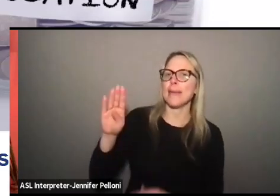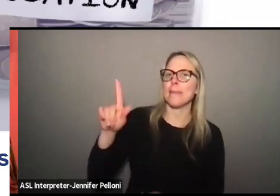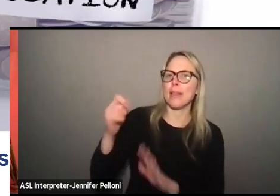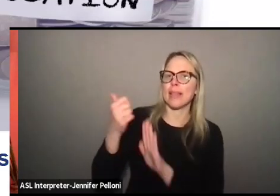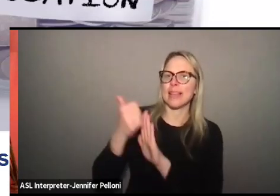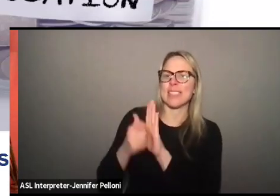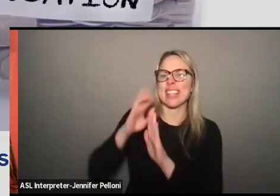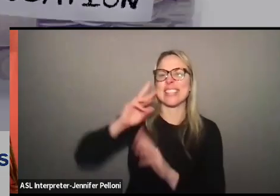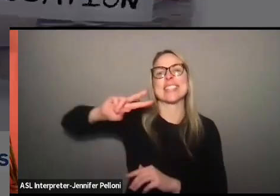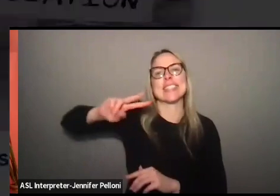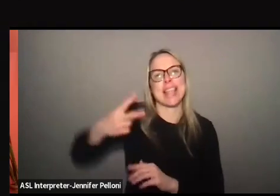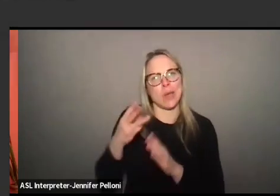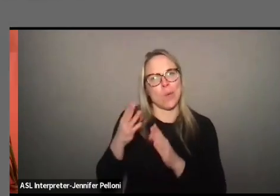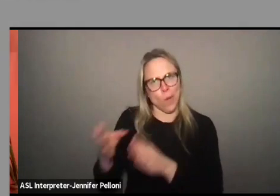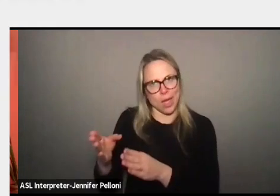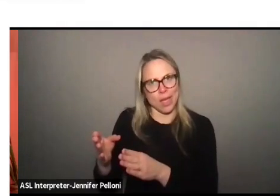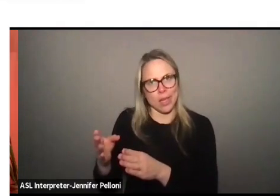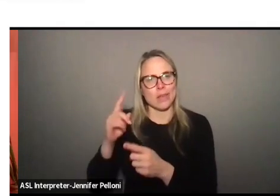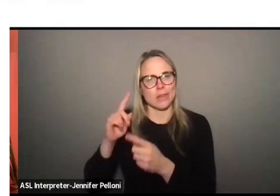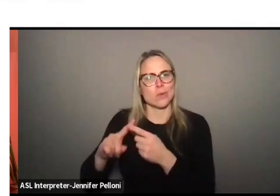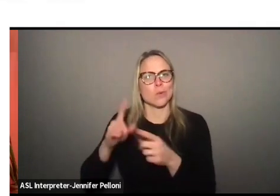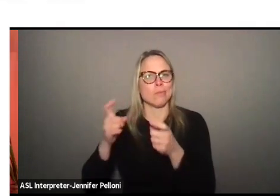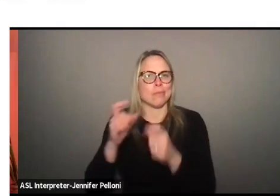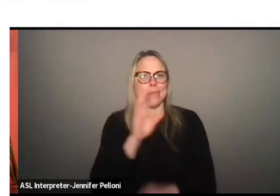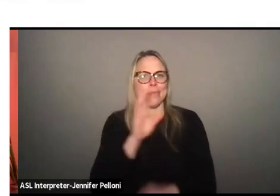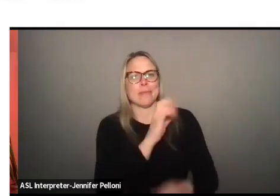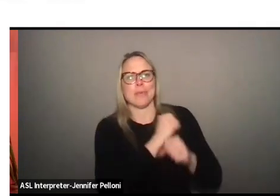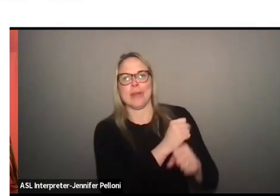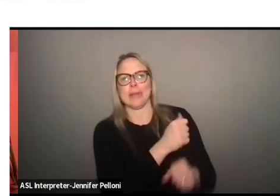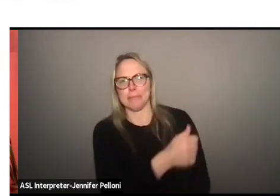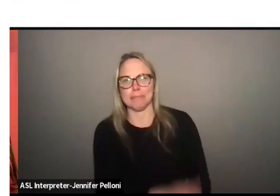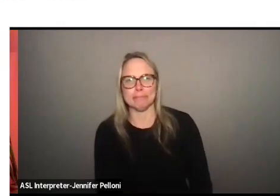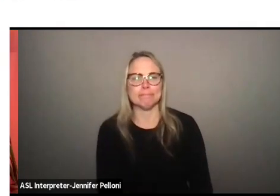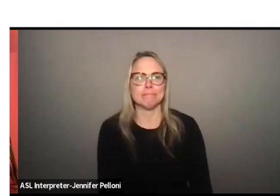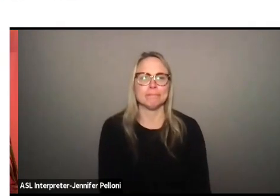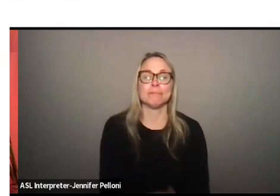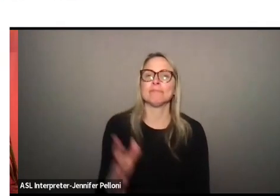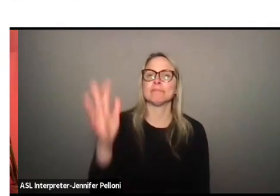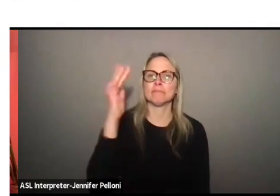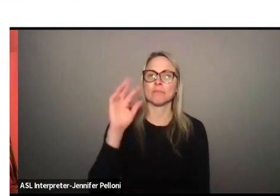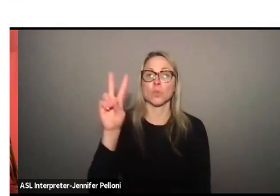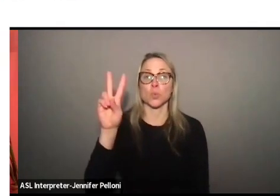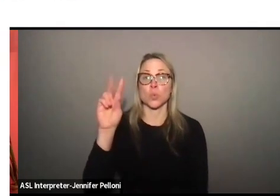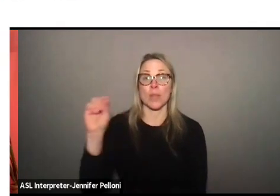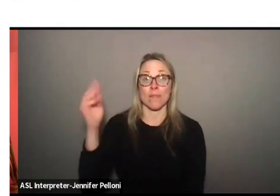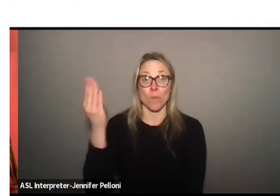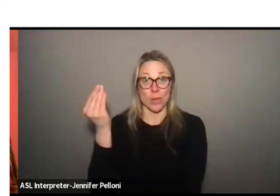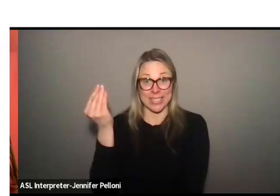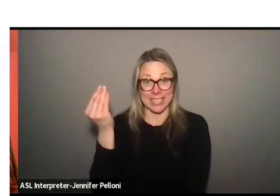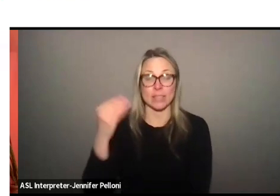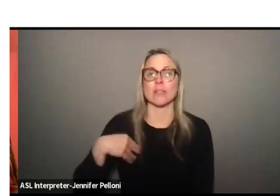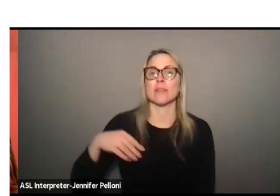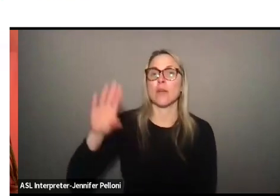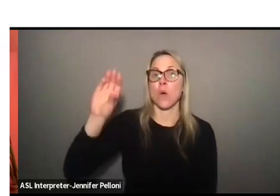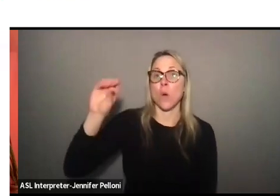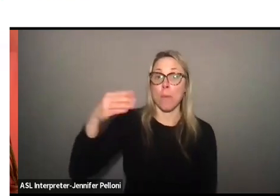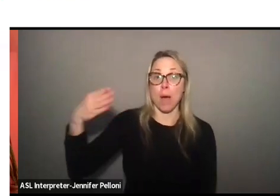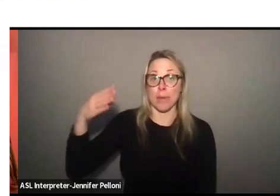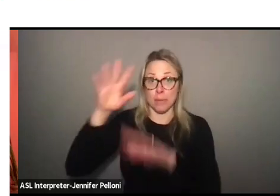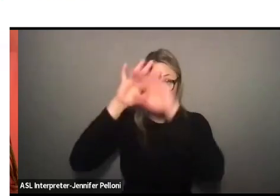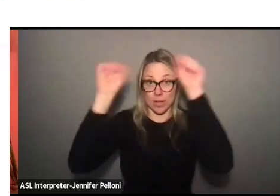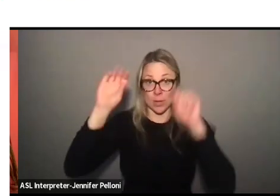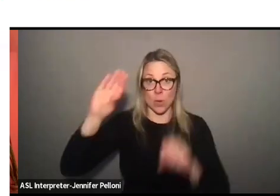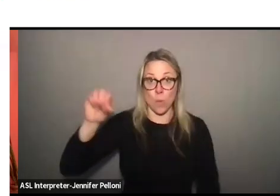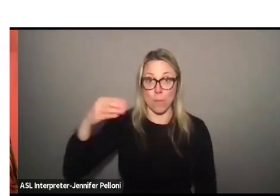that second way to be able to do that. So back in 2014, President Obama signed into